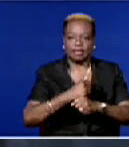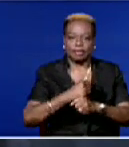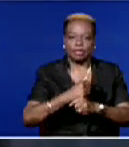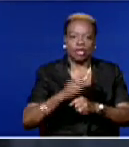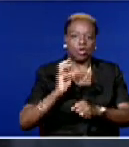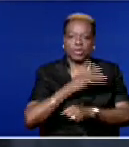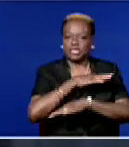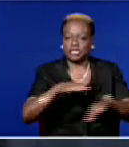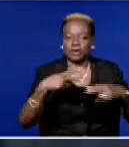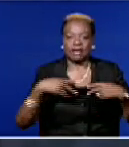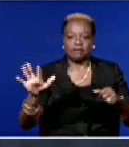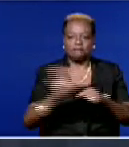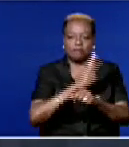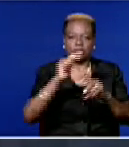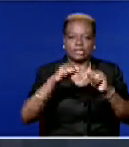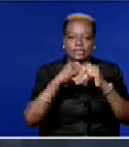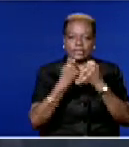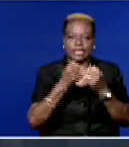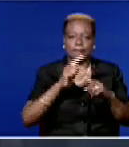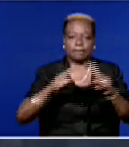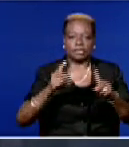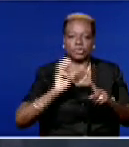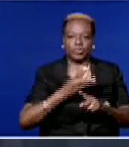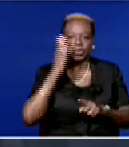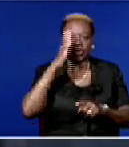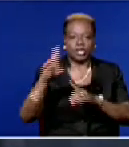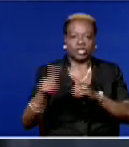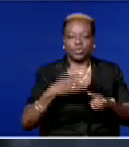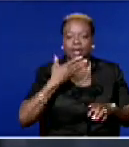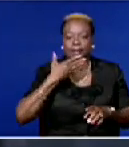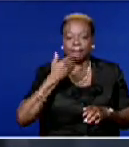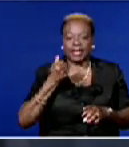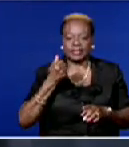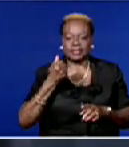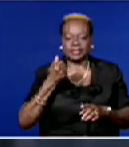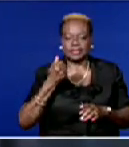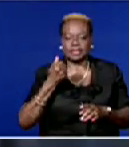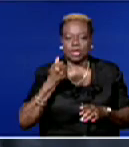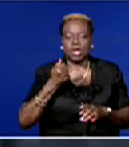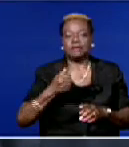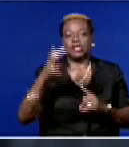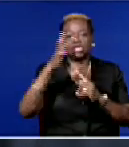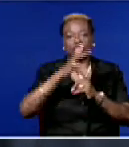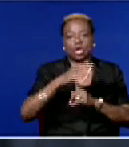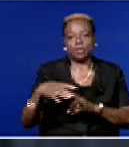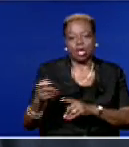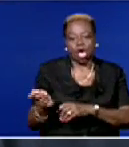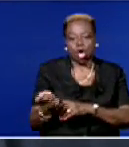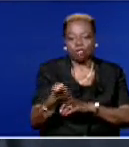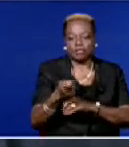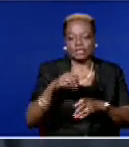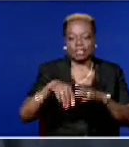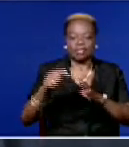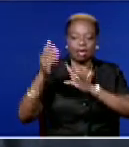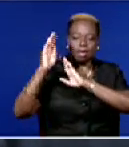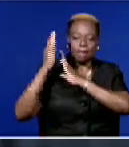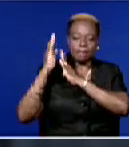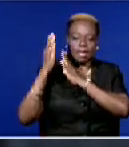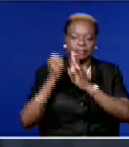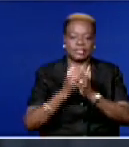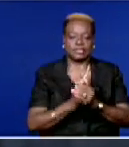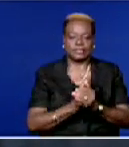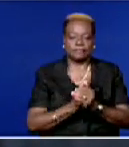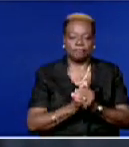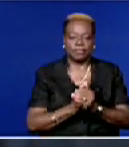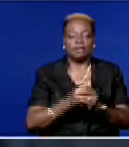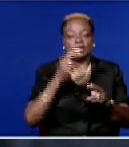full team, but we will do our best. They are comprised of the top golfers that we have here in the Bahamas. That's a few names? A